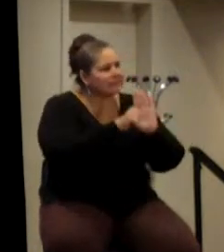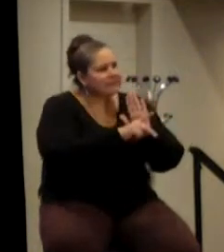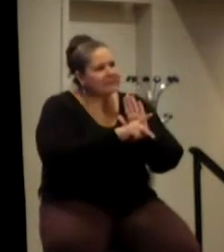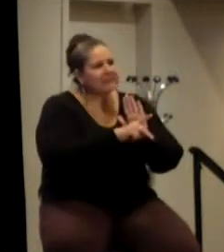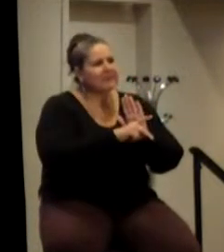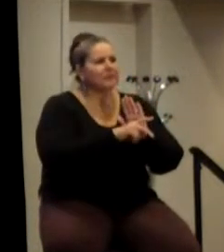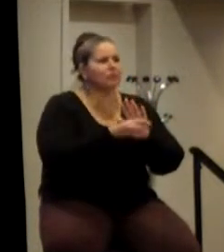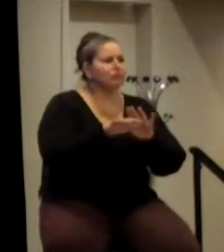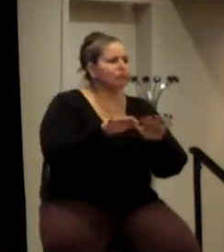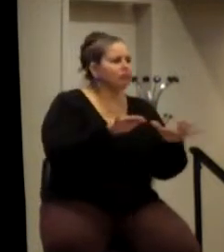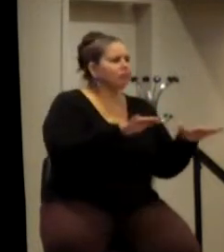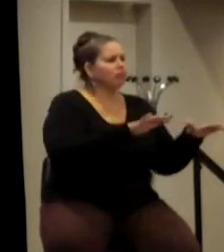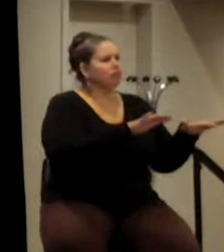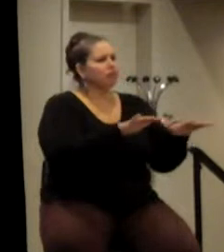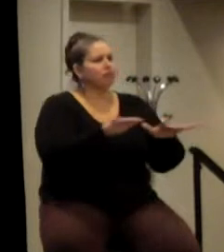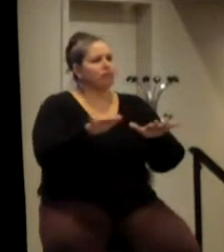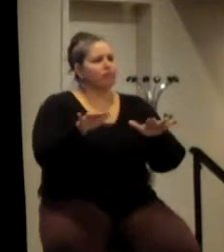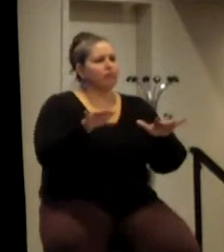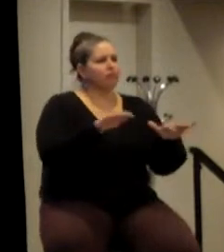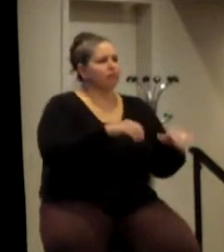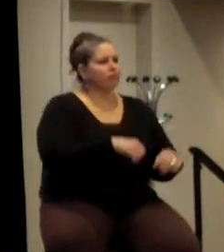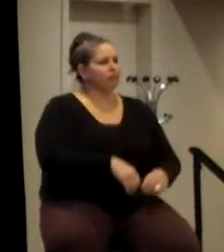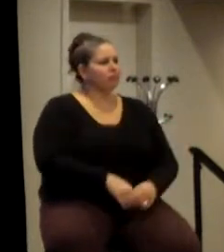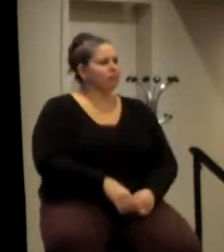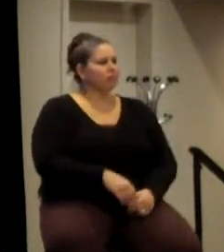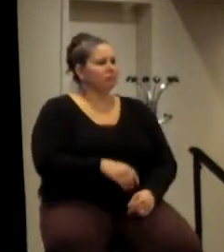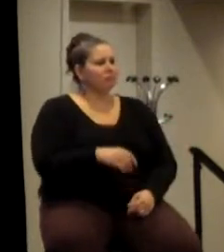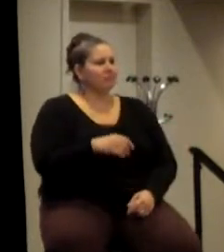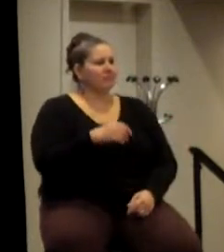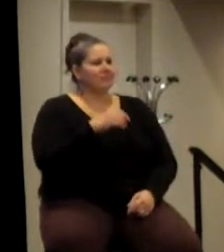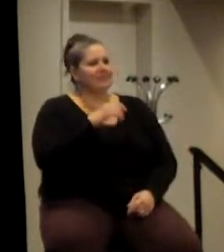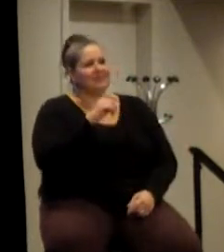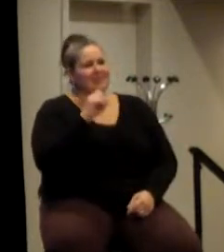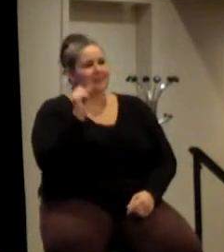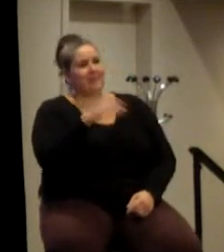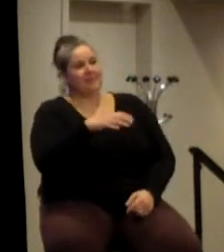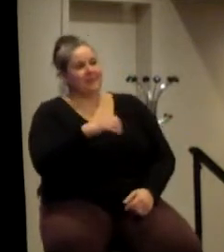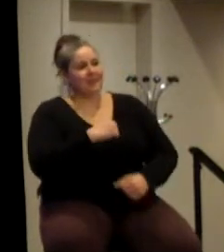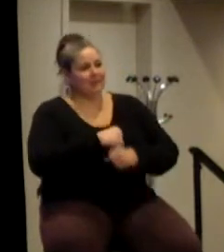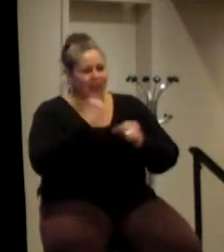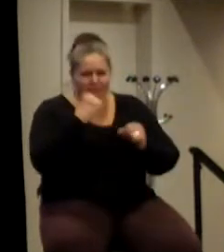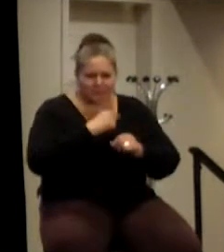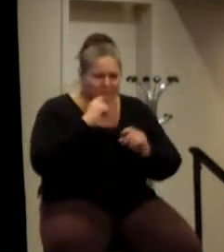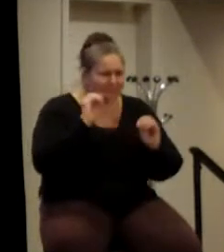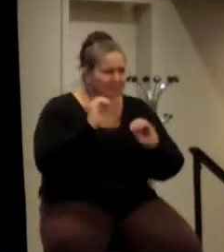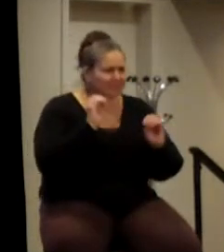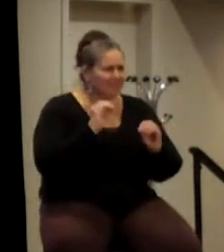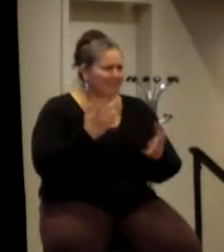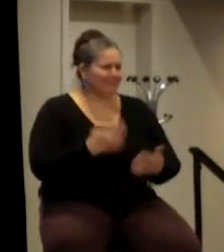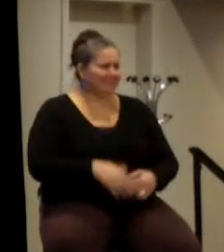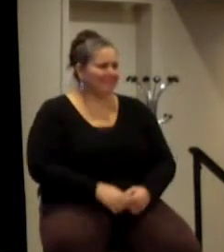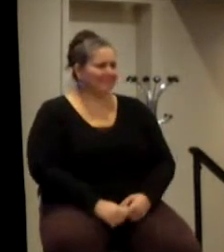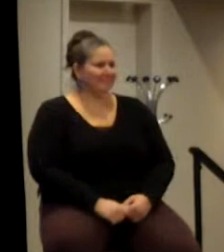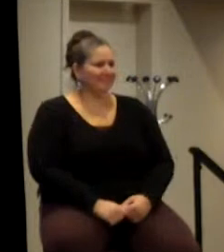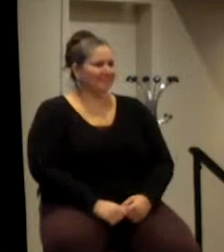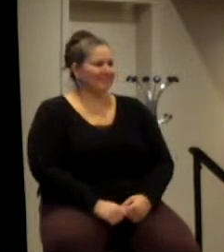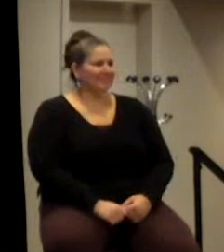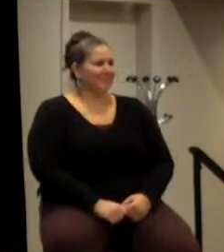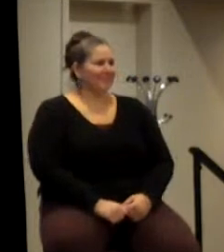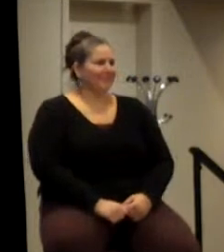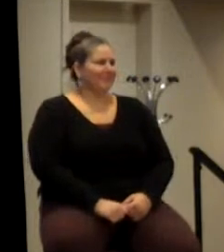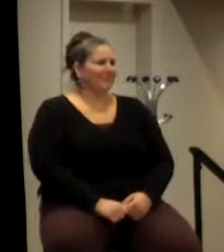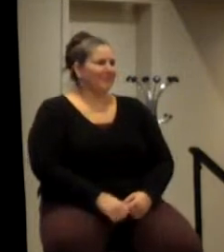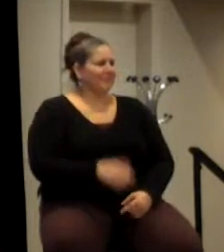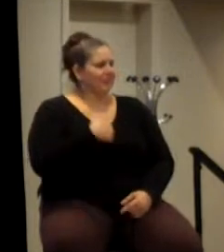political bombs and not have any consequences. As executives, you can't do that. I have to govern. I have to manage